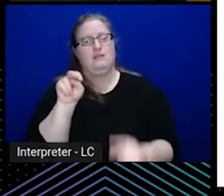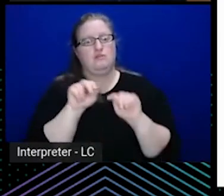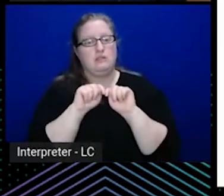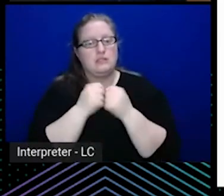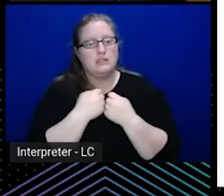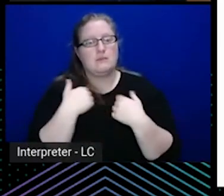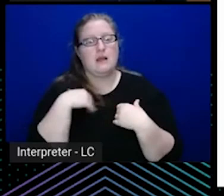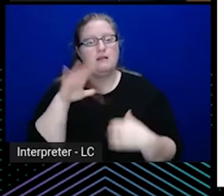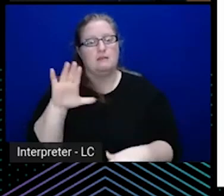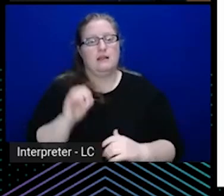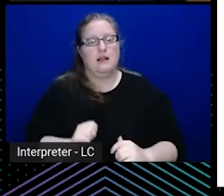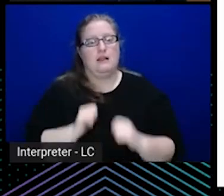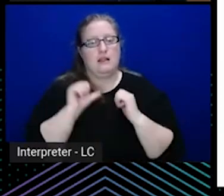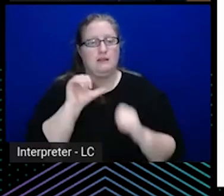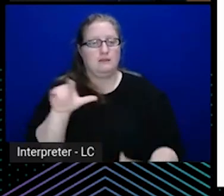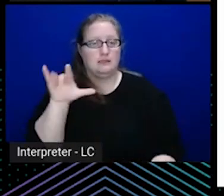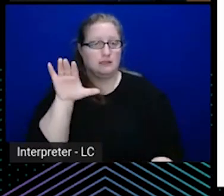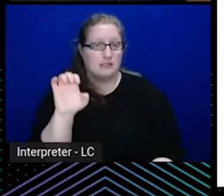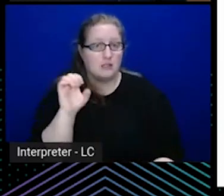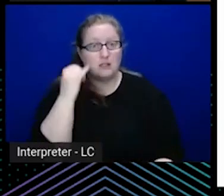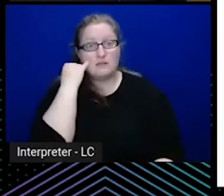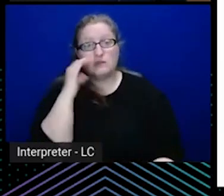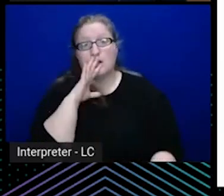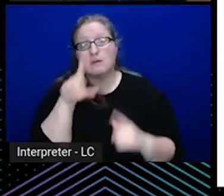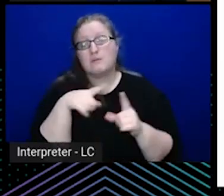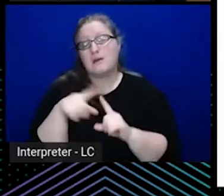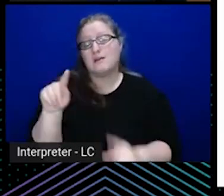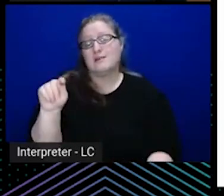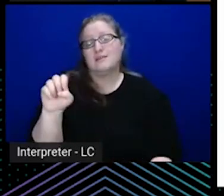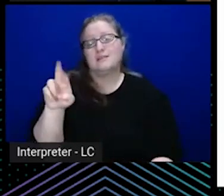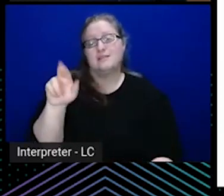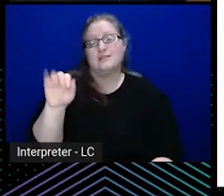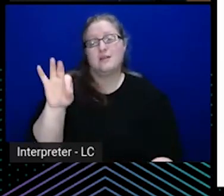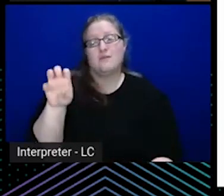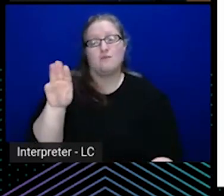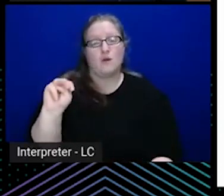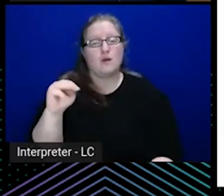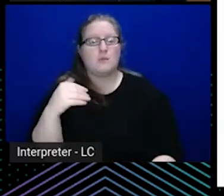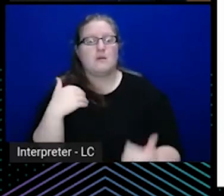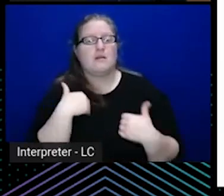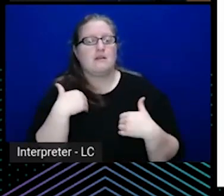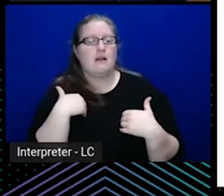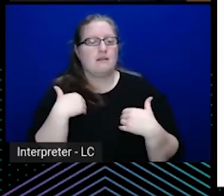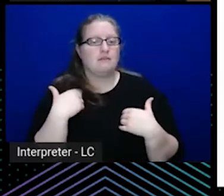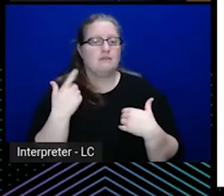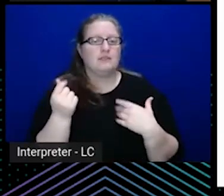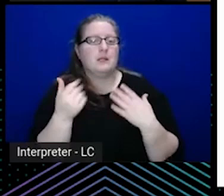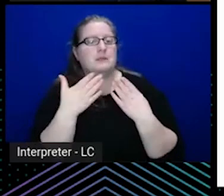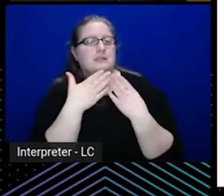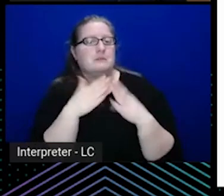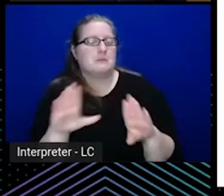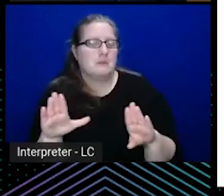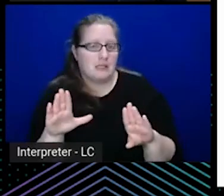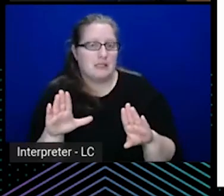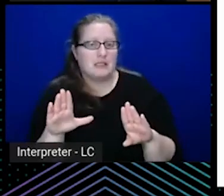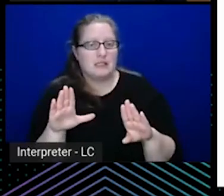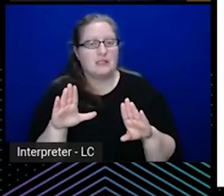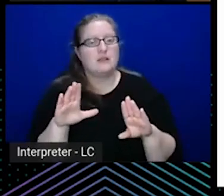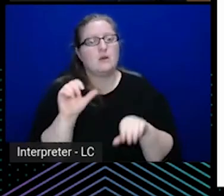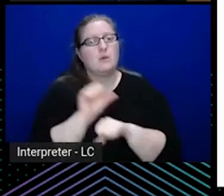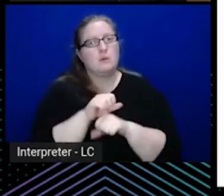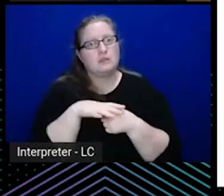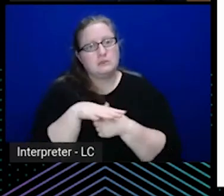life cycle. And if we're talking about Terraform, there's a split of state here, state files, or workspaces. If you use a